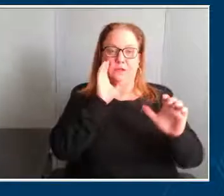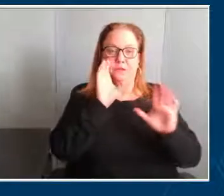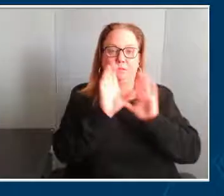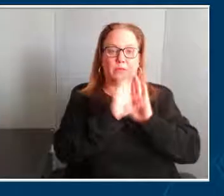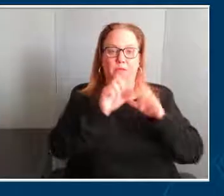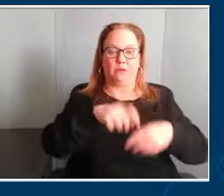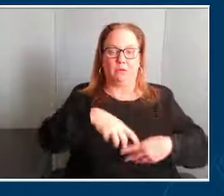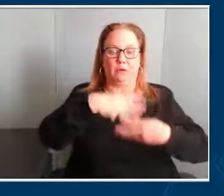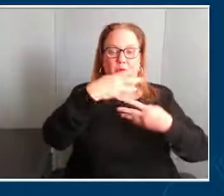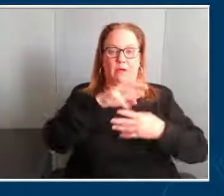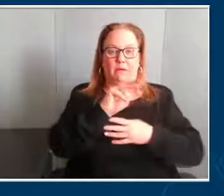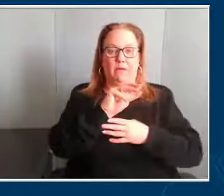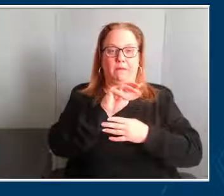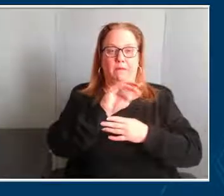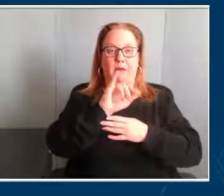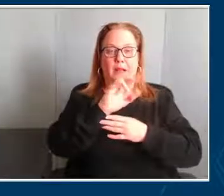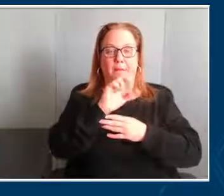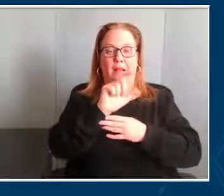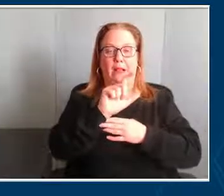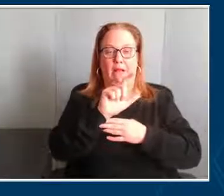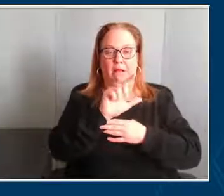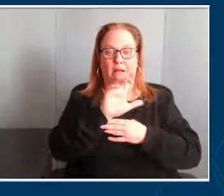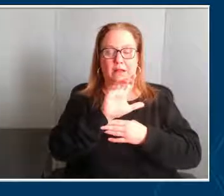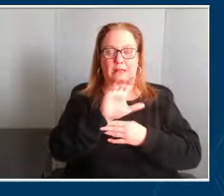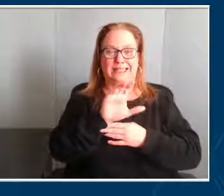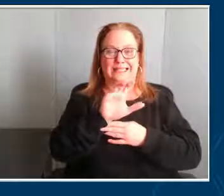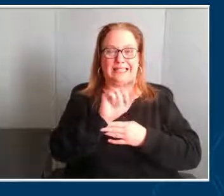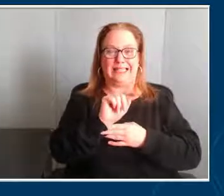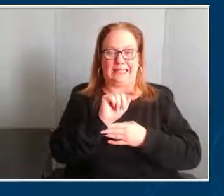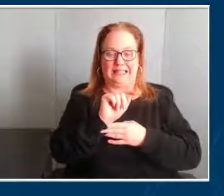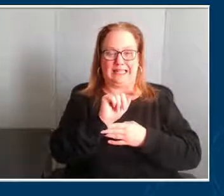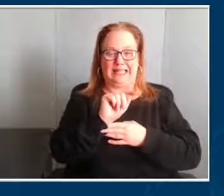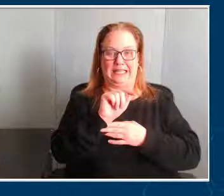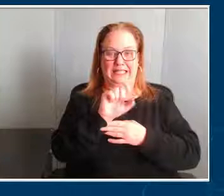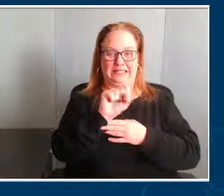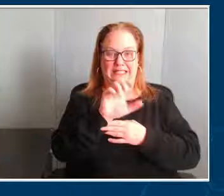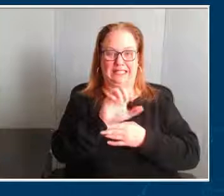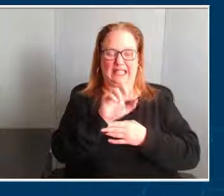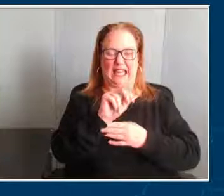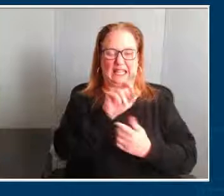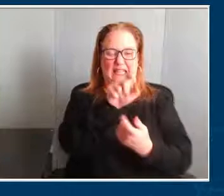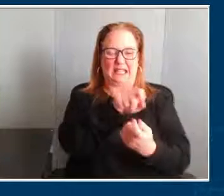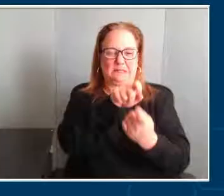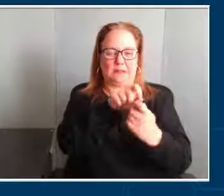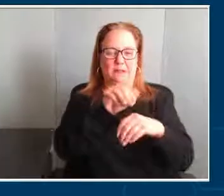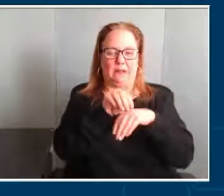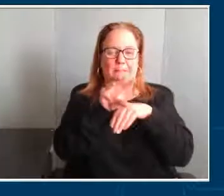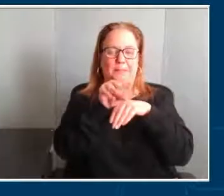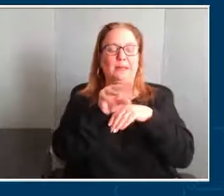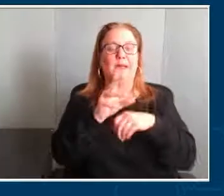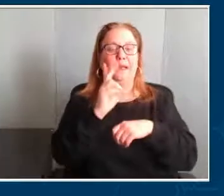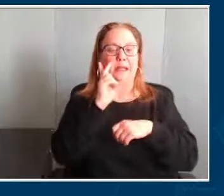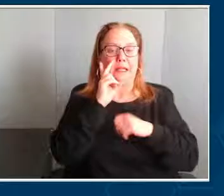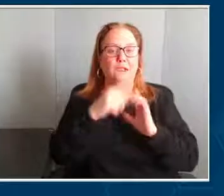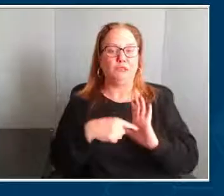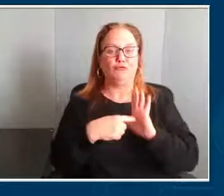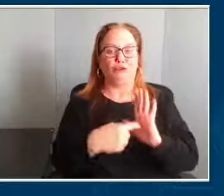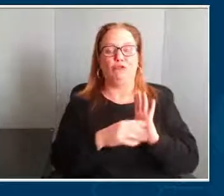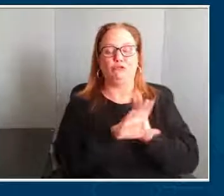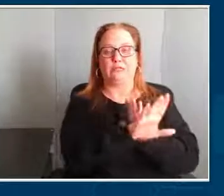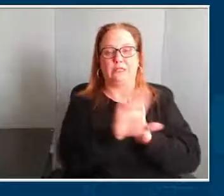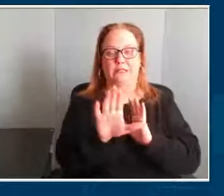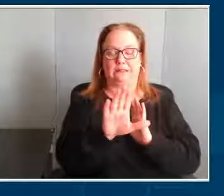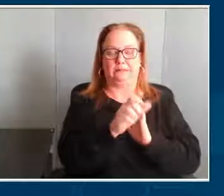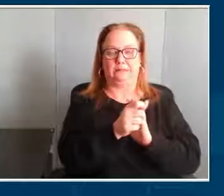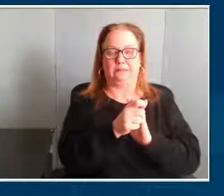So Michael, this is the CT perfusion scan again, that specialized imaging, showing his several